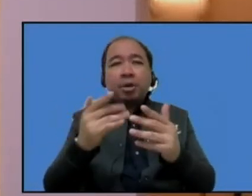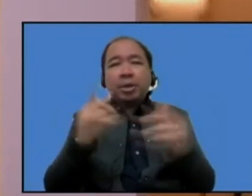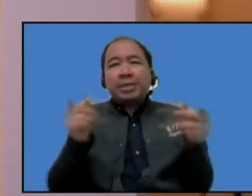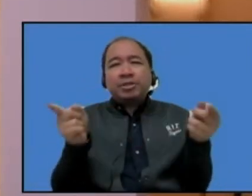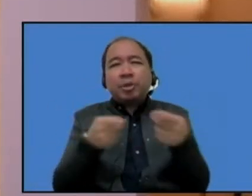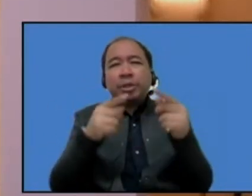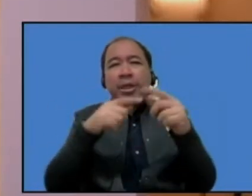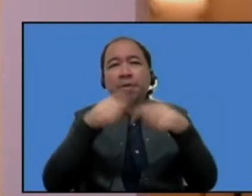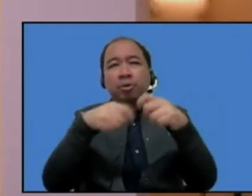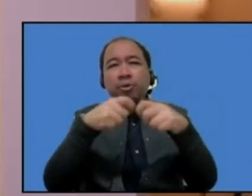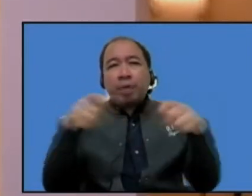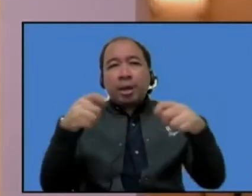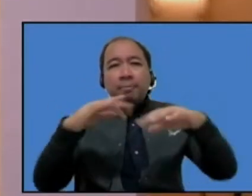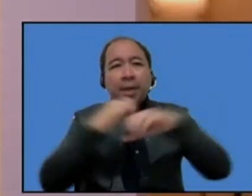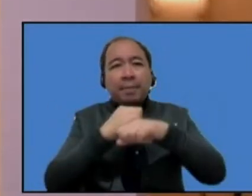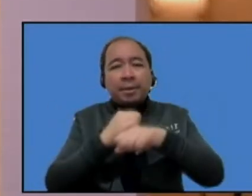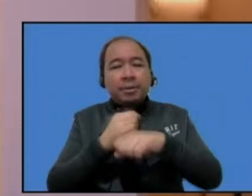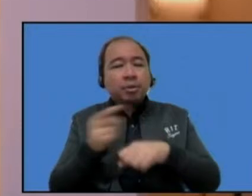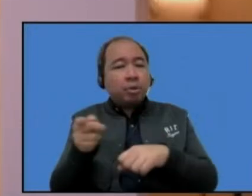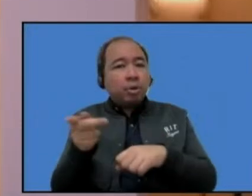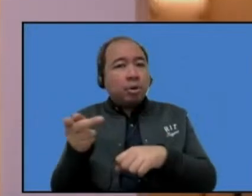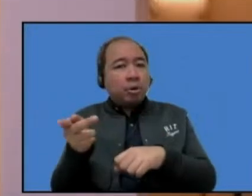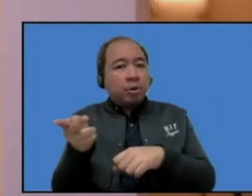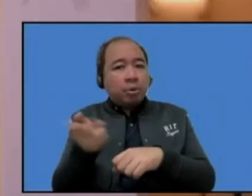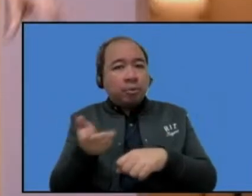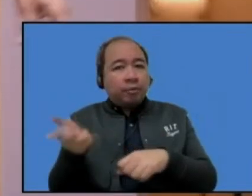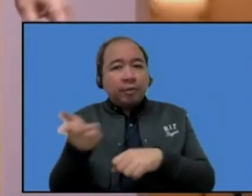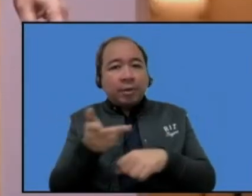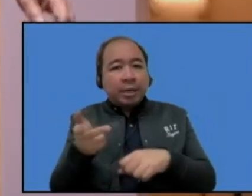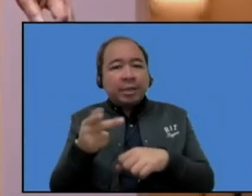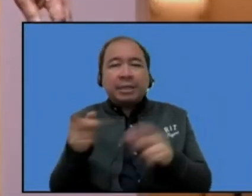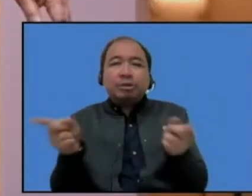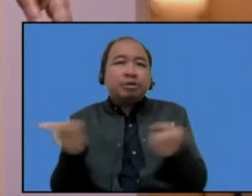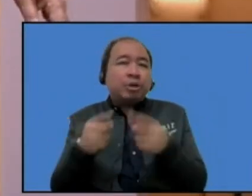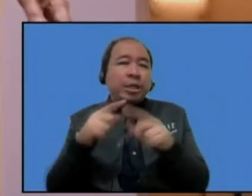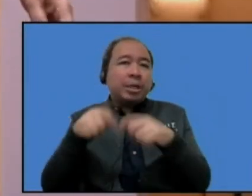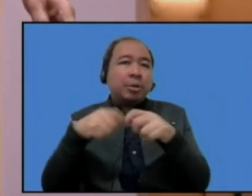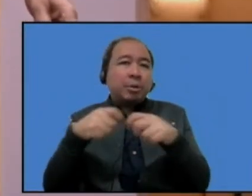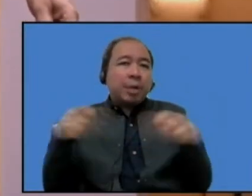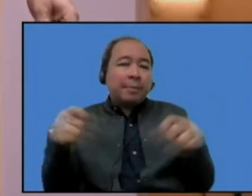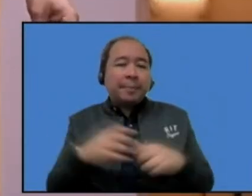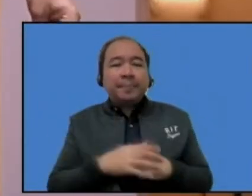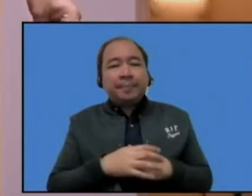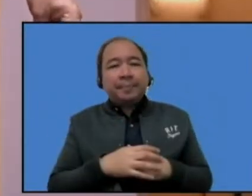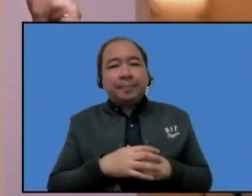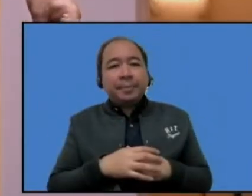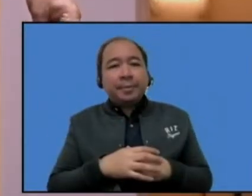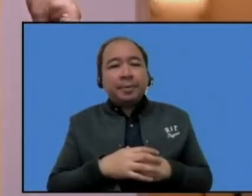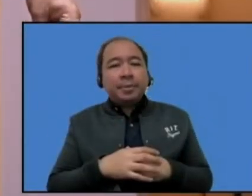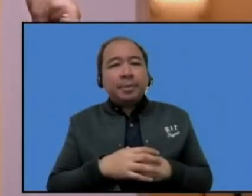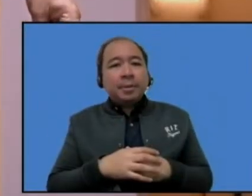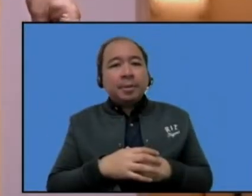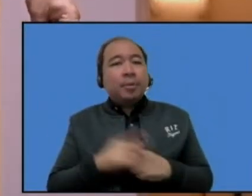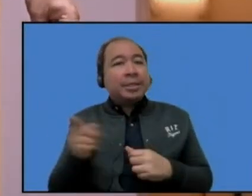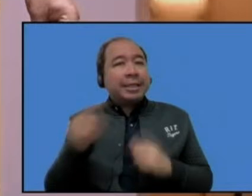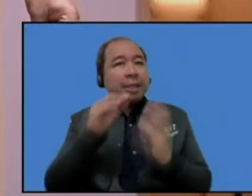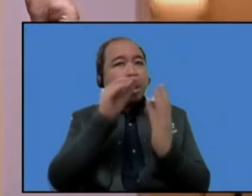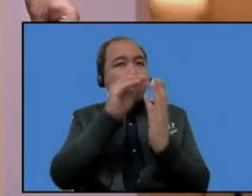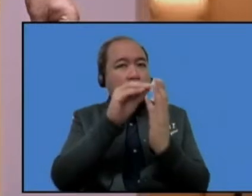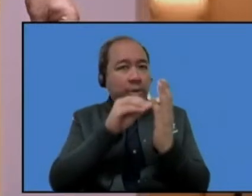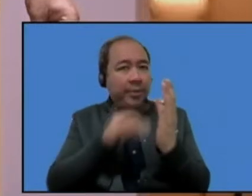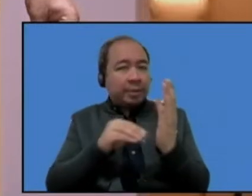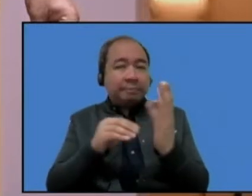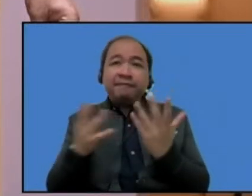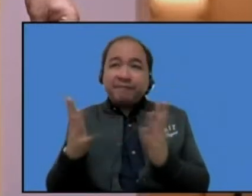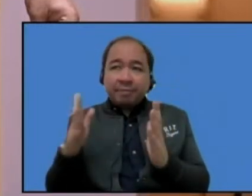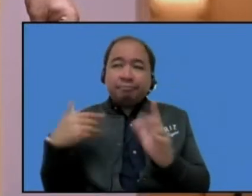both William as well as Lisa. Just very, very short, please. Well, the quick wrap up is for the documenters who have been